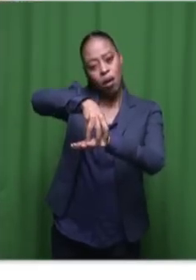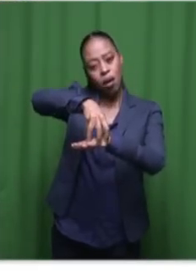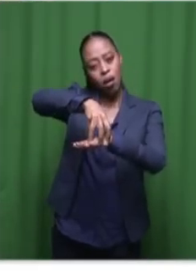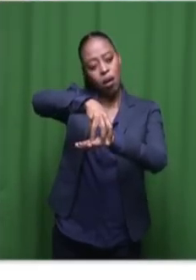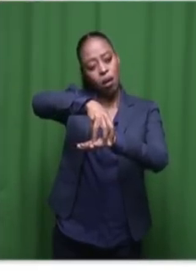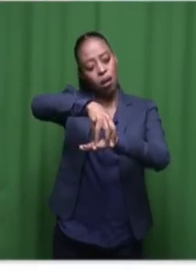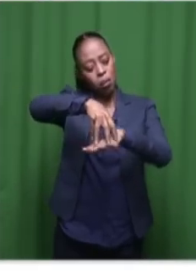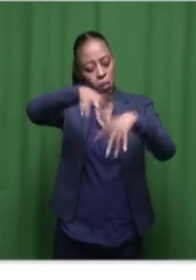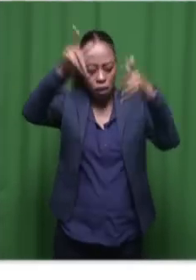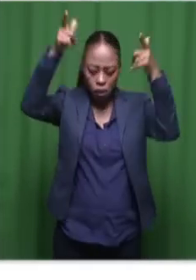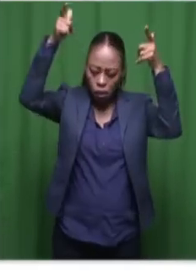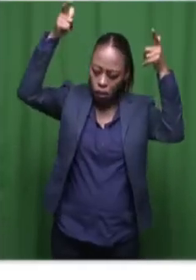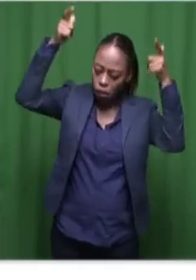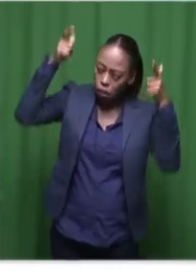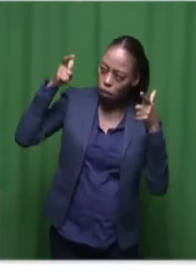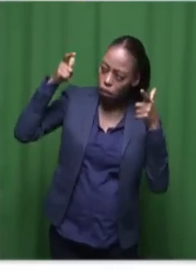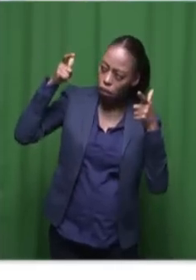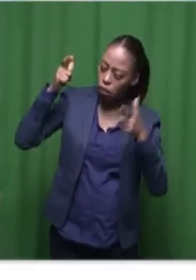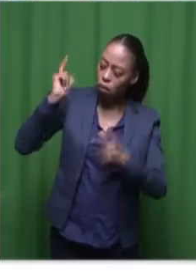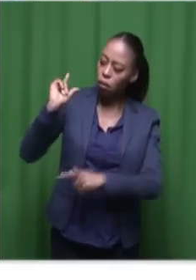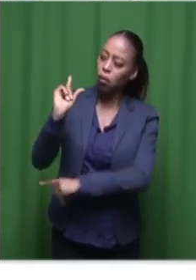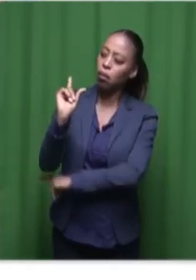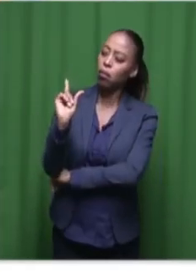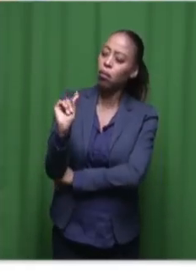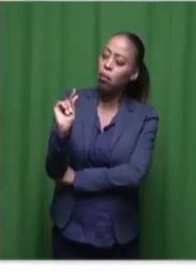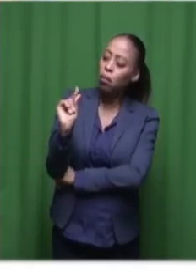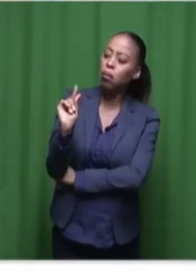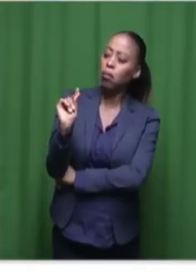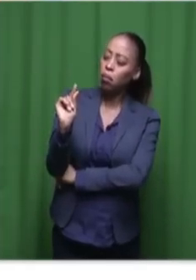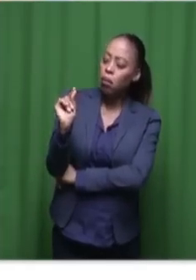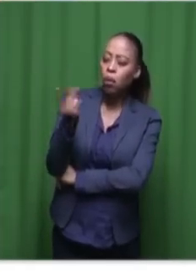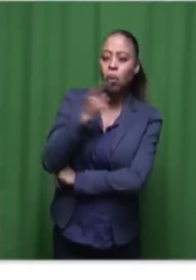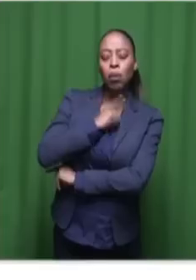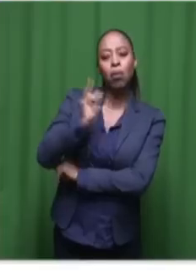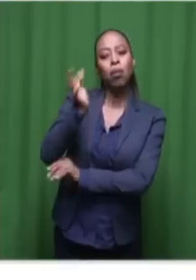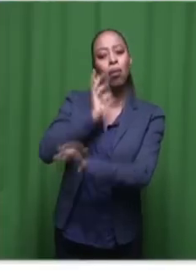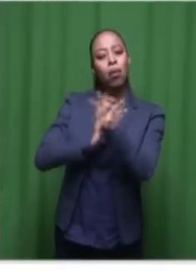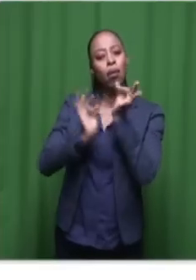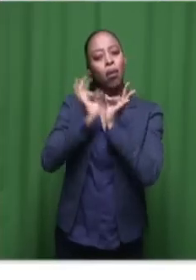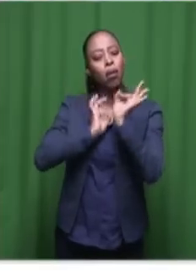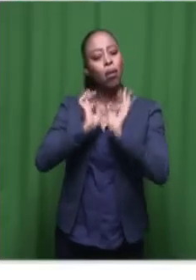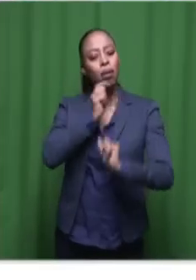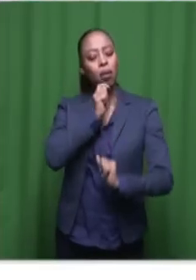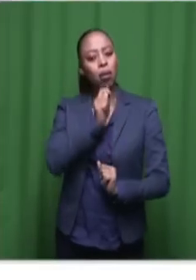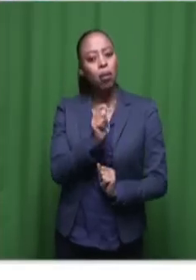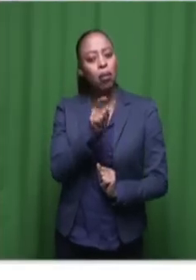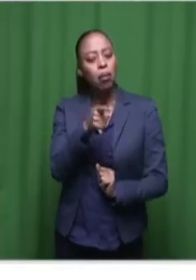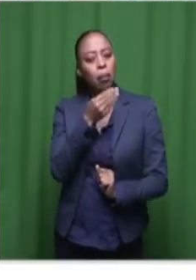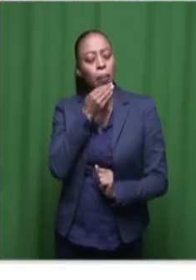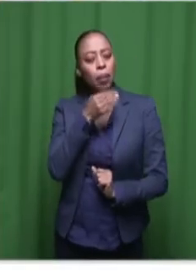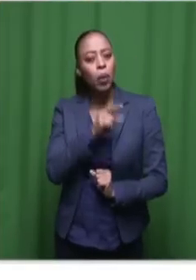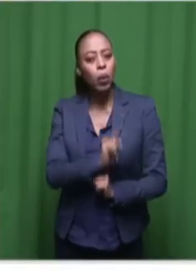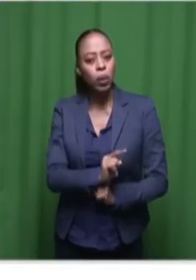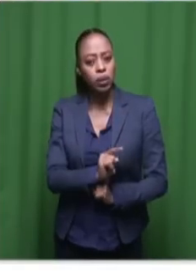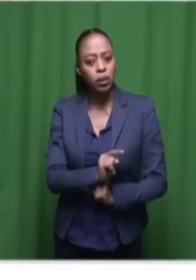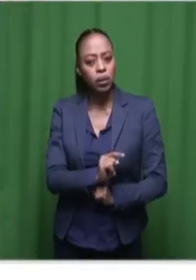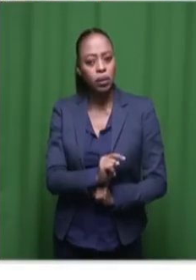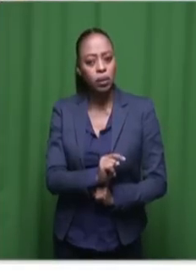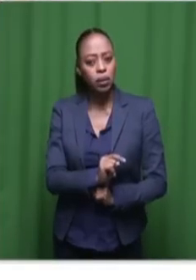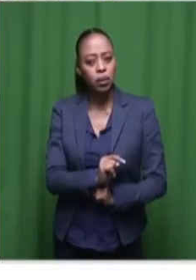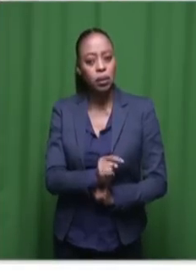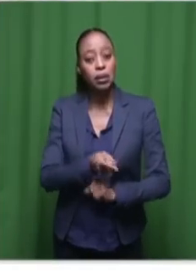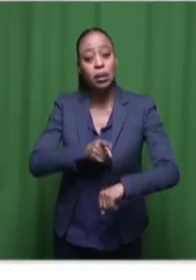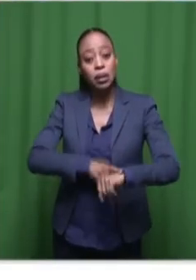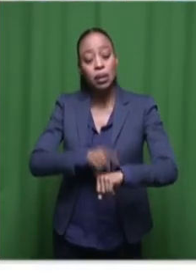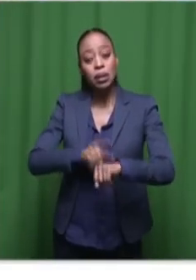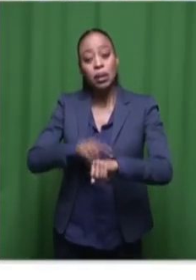that crown that Peter spoke about and explain what's entailed in terms of when they